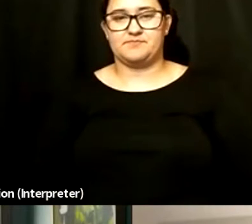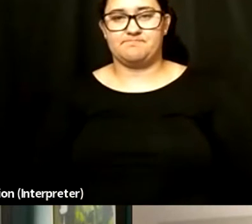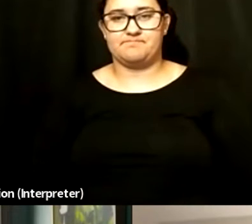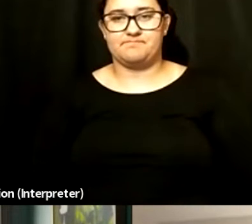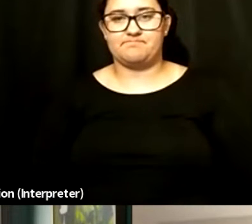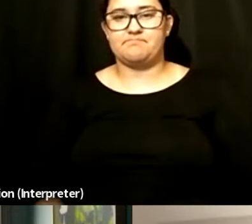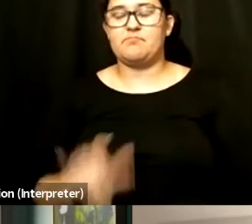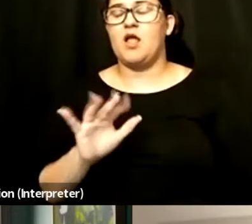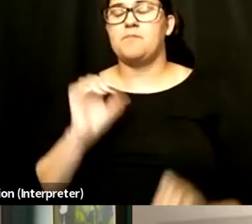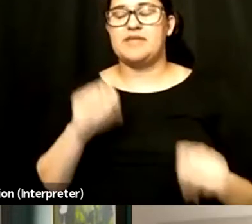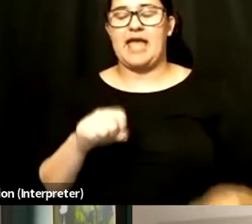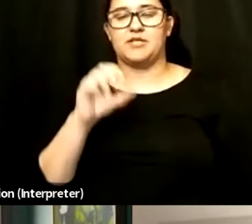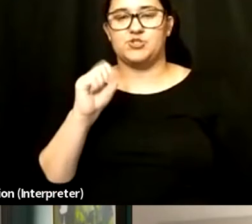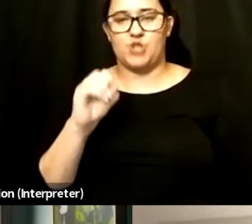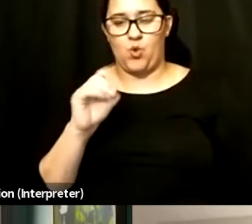Yeah, so